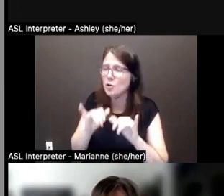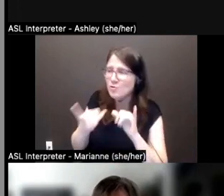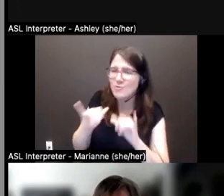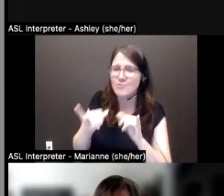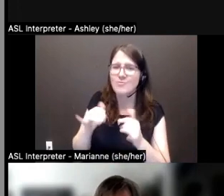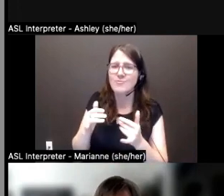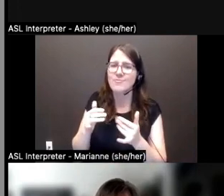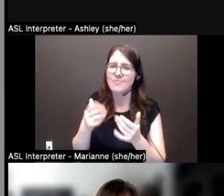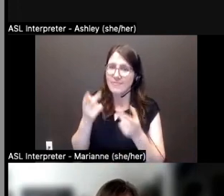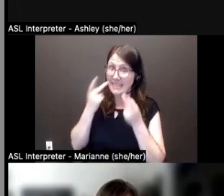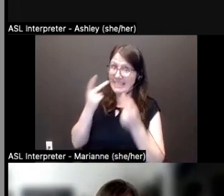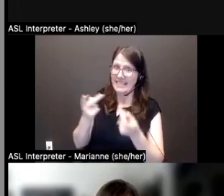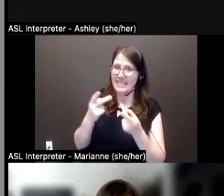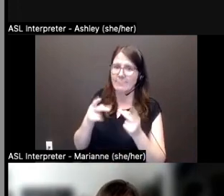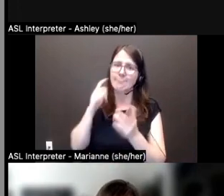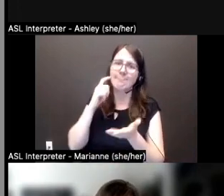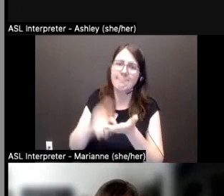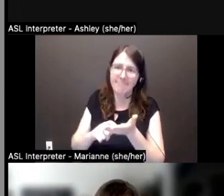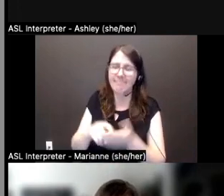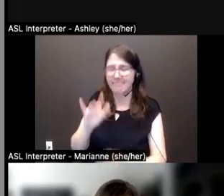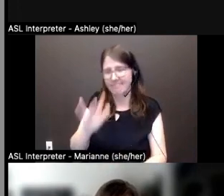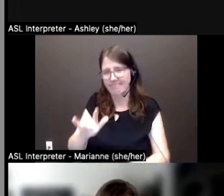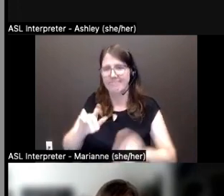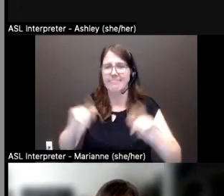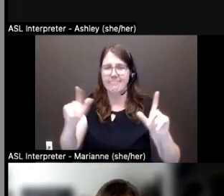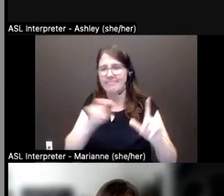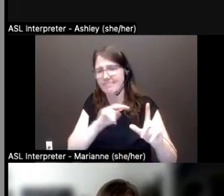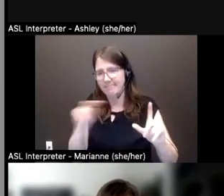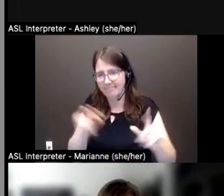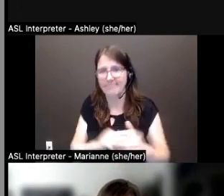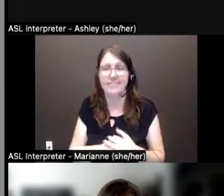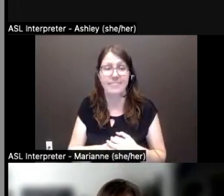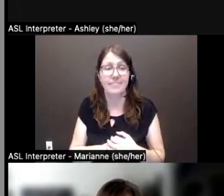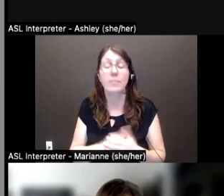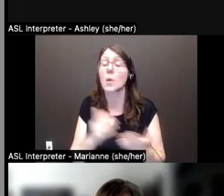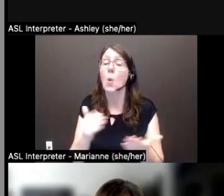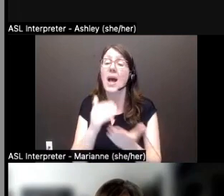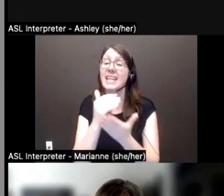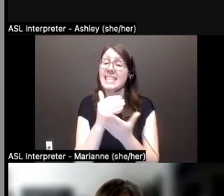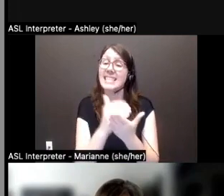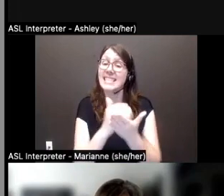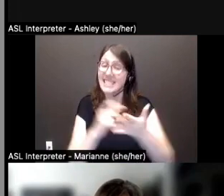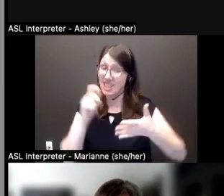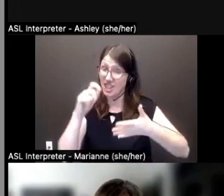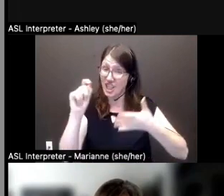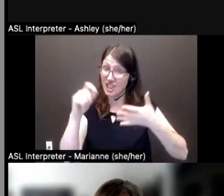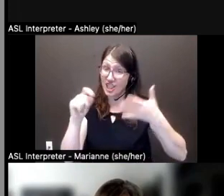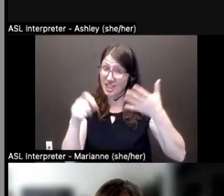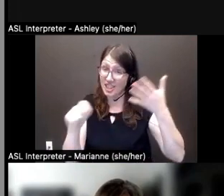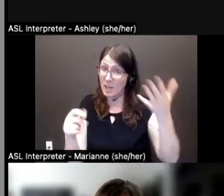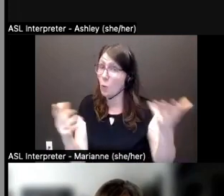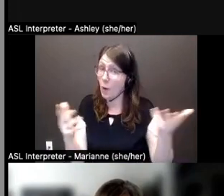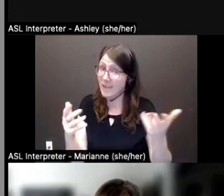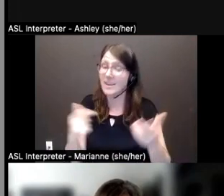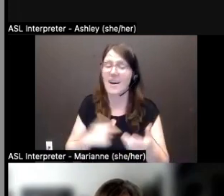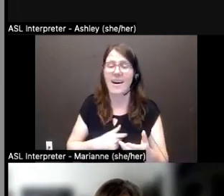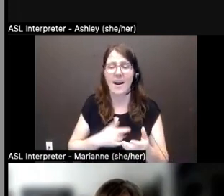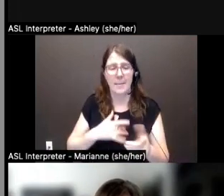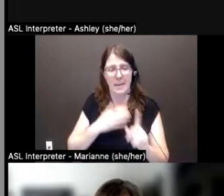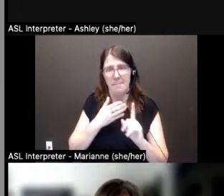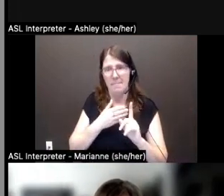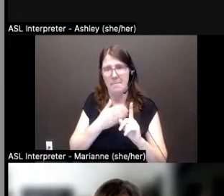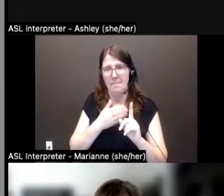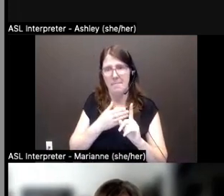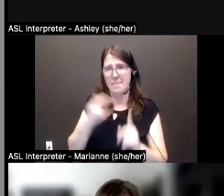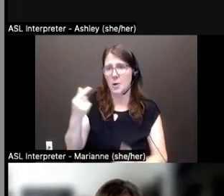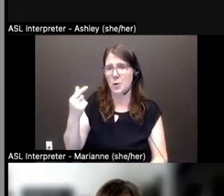in Google Keep. Actually, I found a Google Keep, an excellent tool that will help me